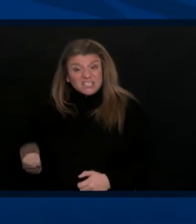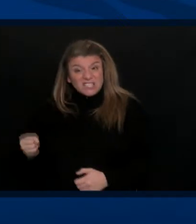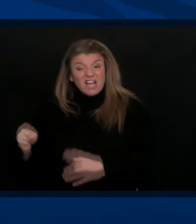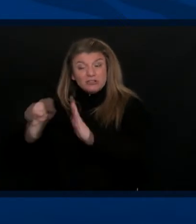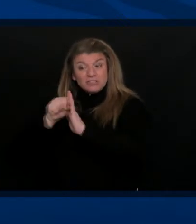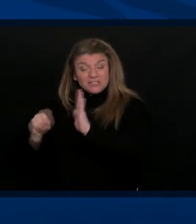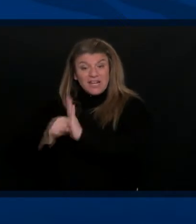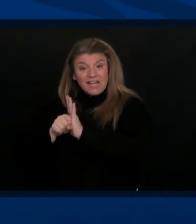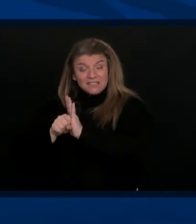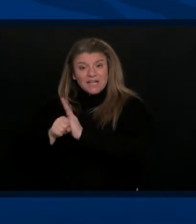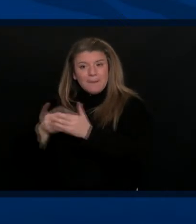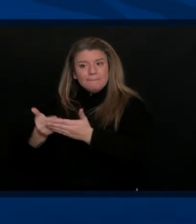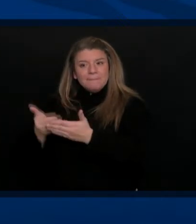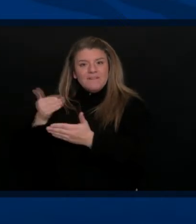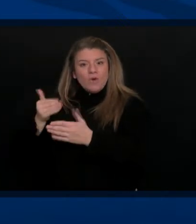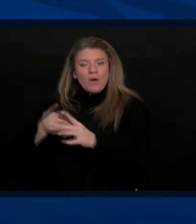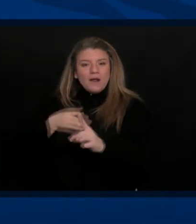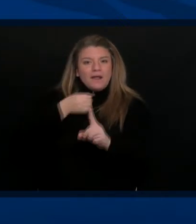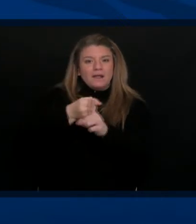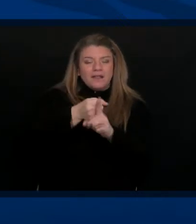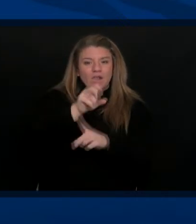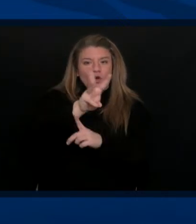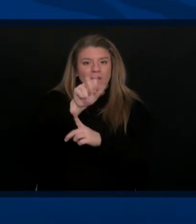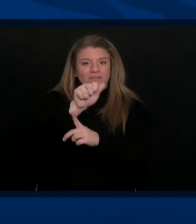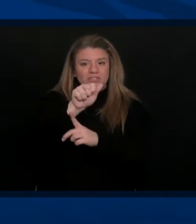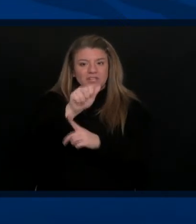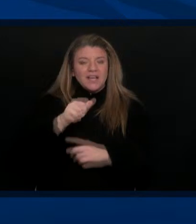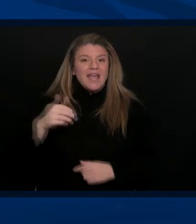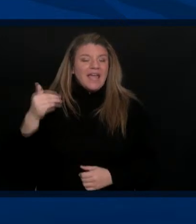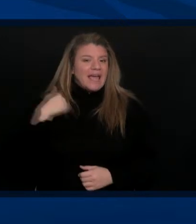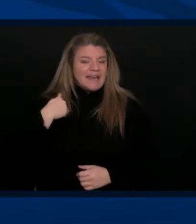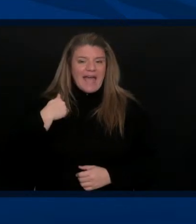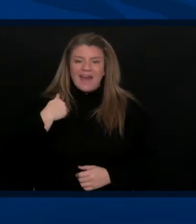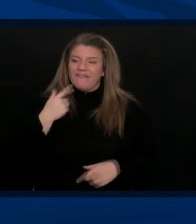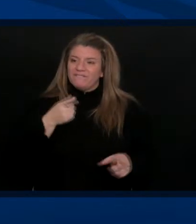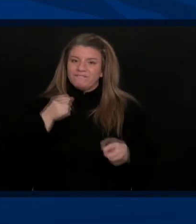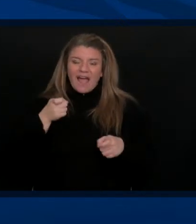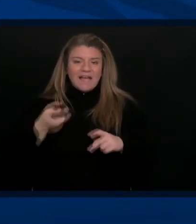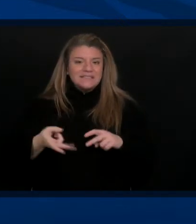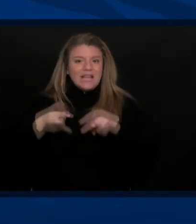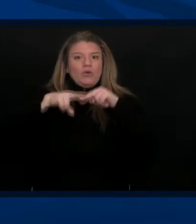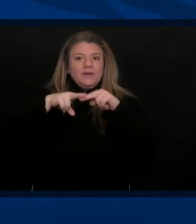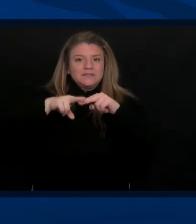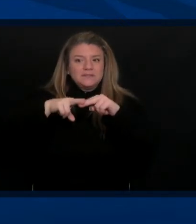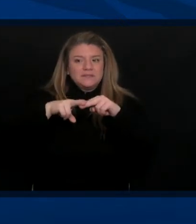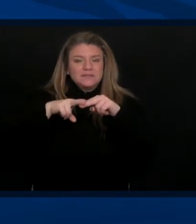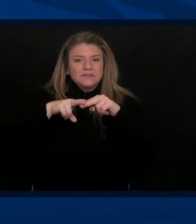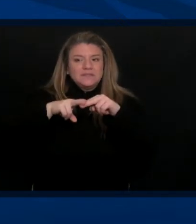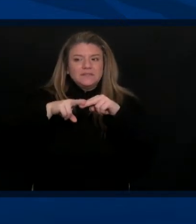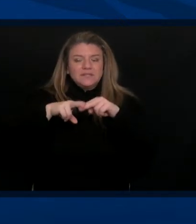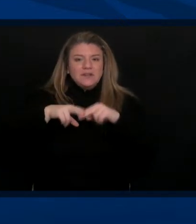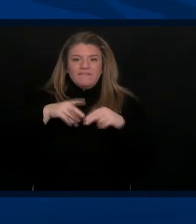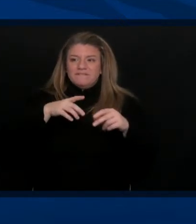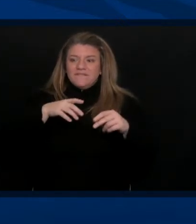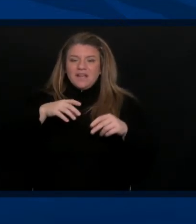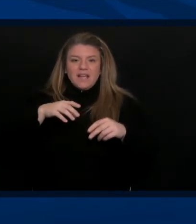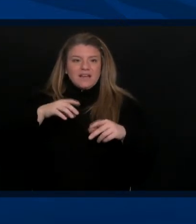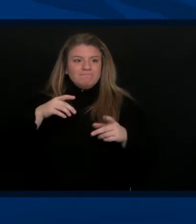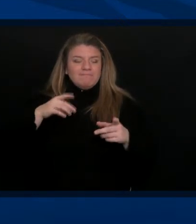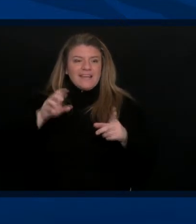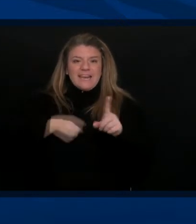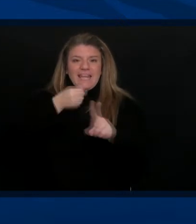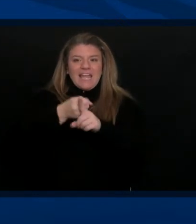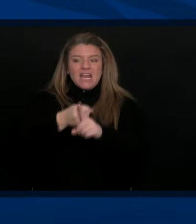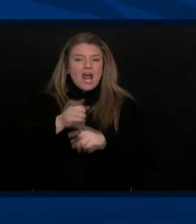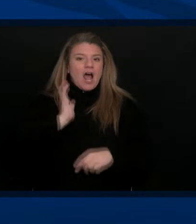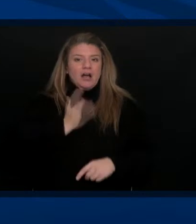in the US. And, it had a very sharp increase, but kind of with the same velocity it fell.